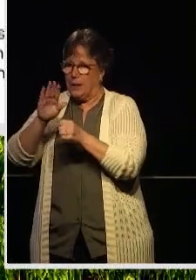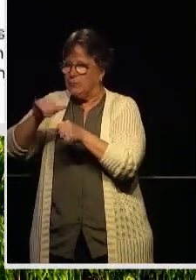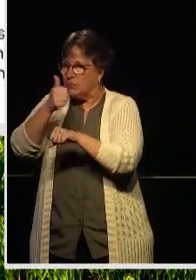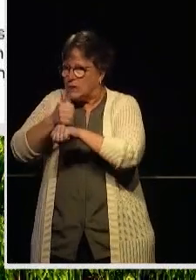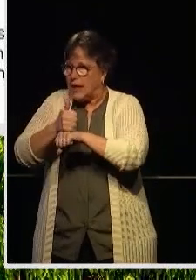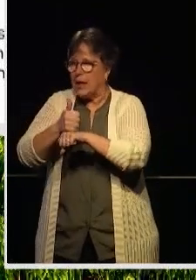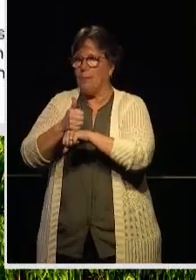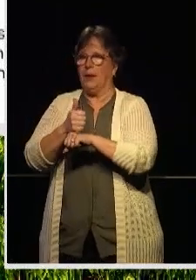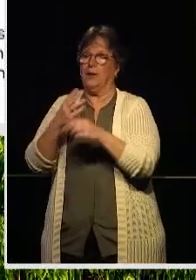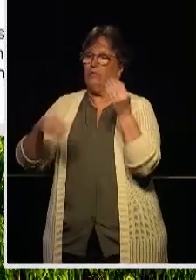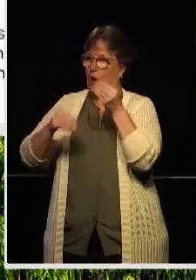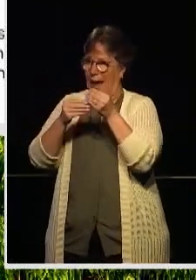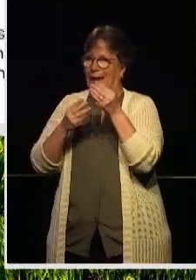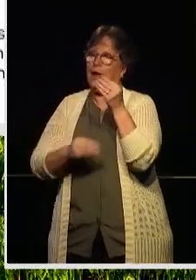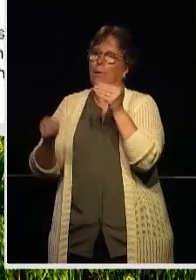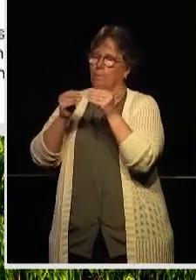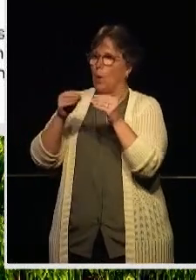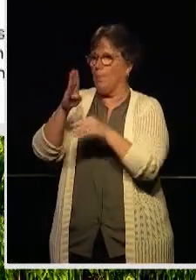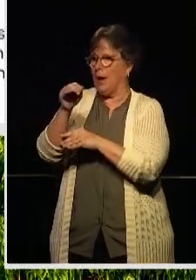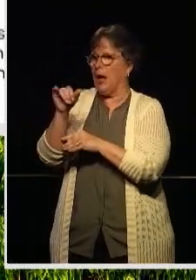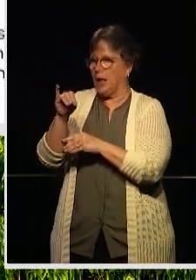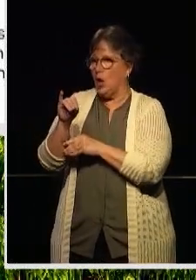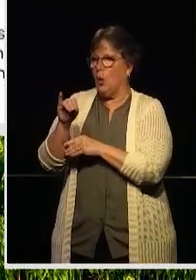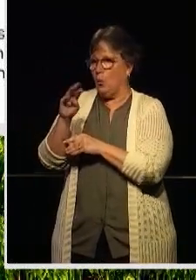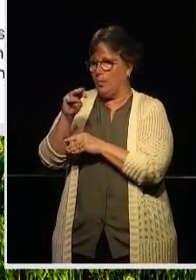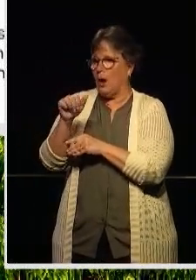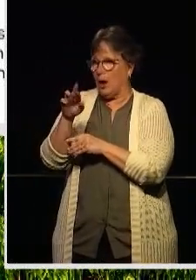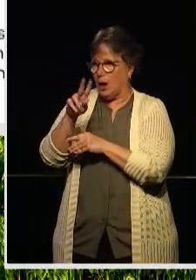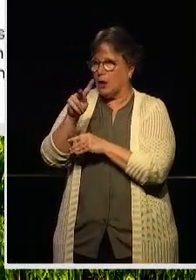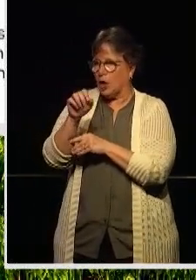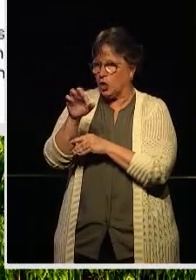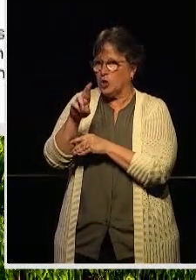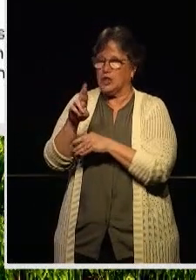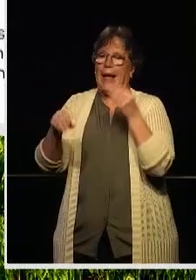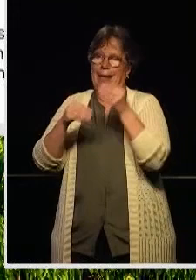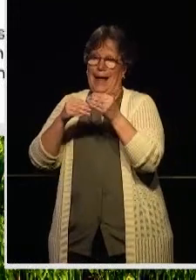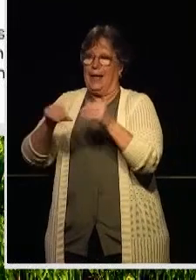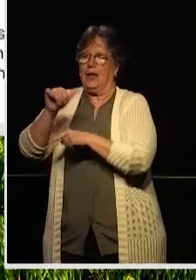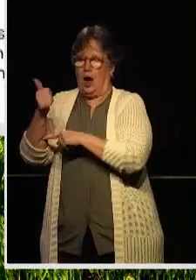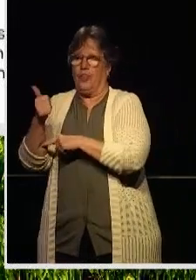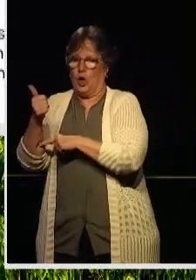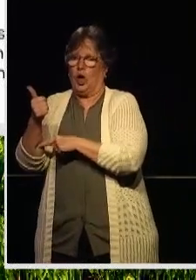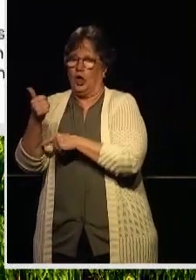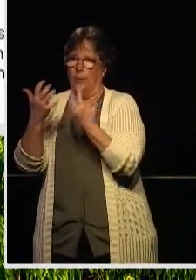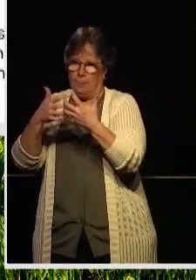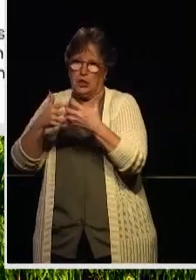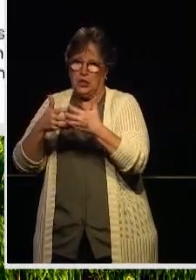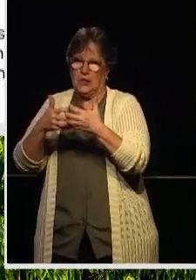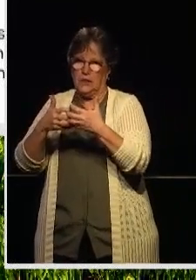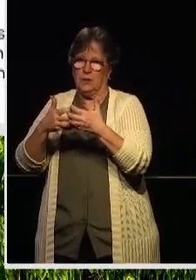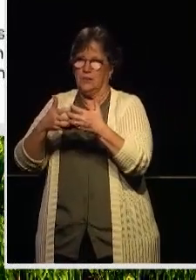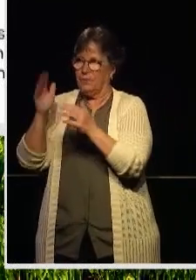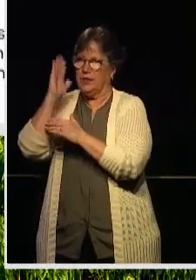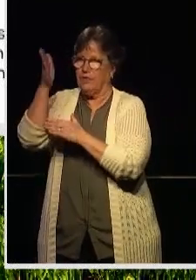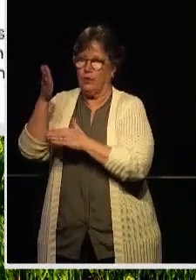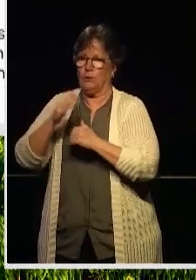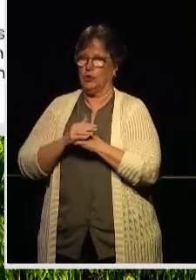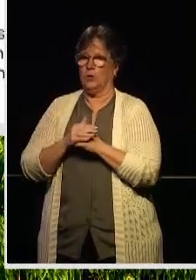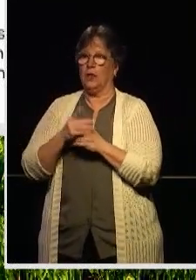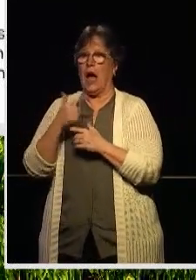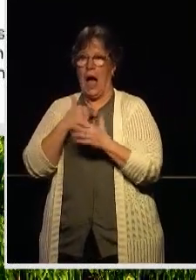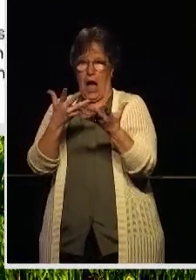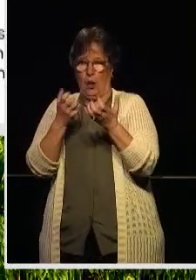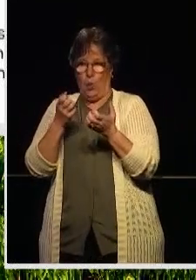biomarkers, and then manufacturing for strip and devices as we move forward. And we're looking to grow